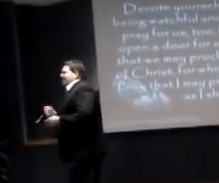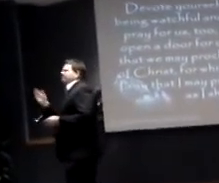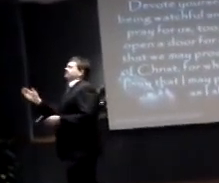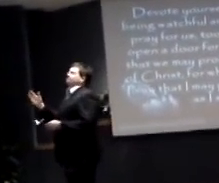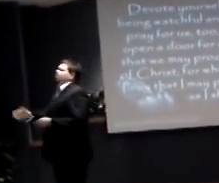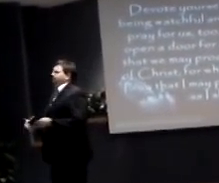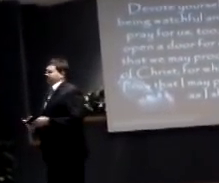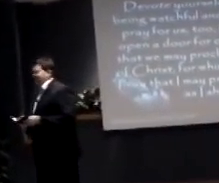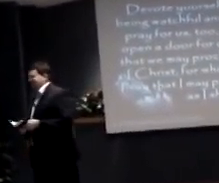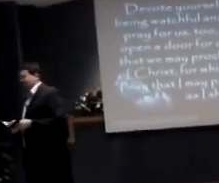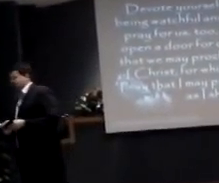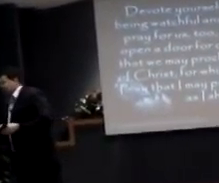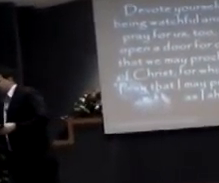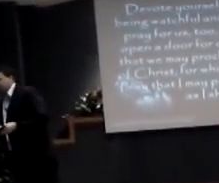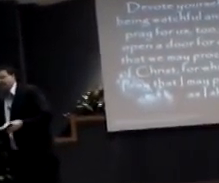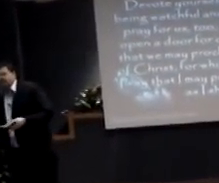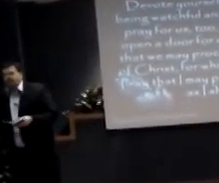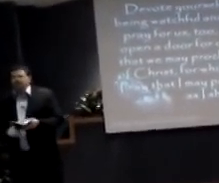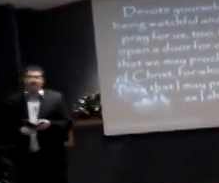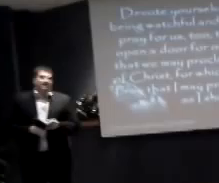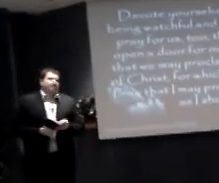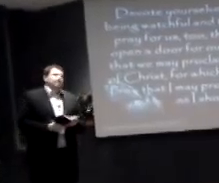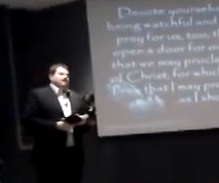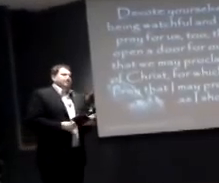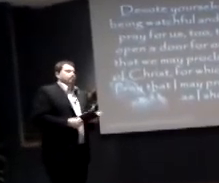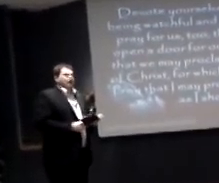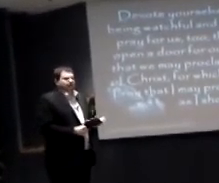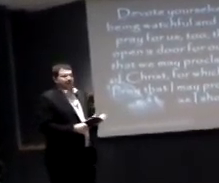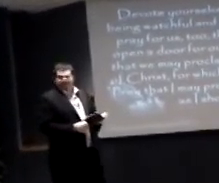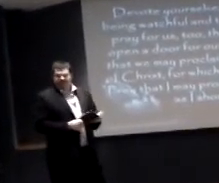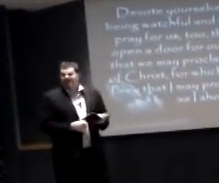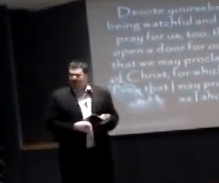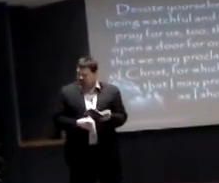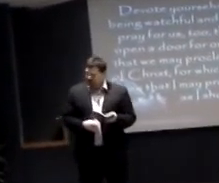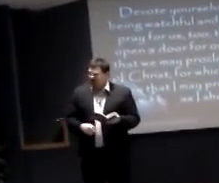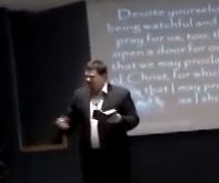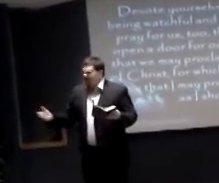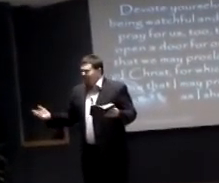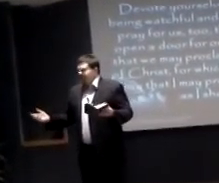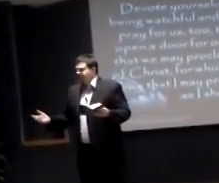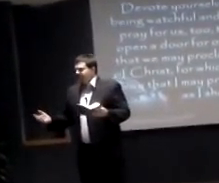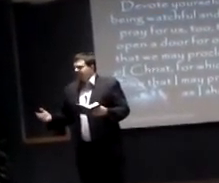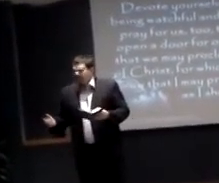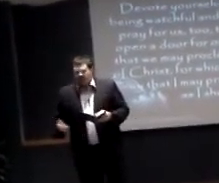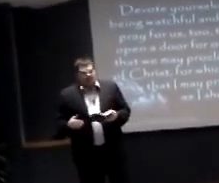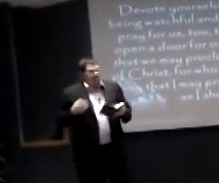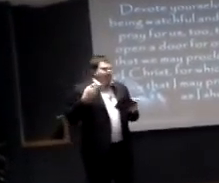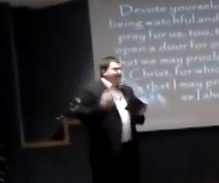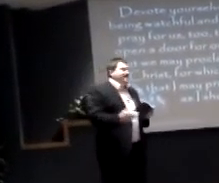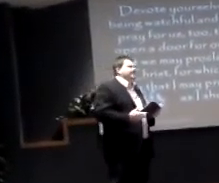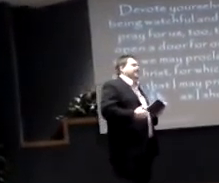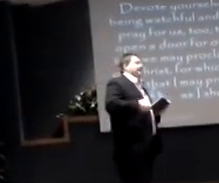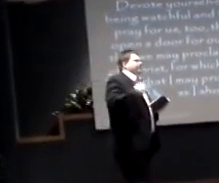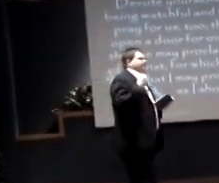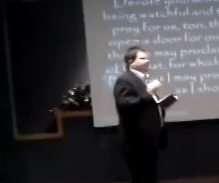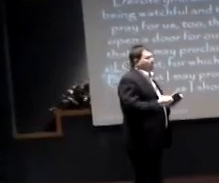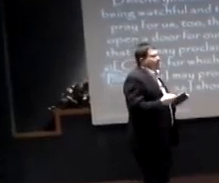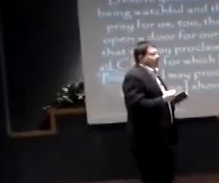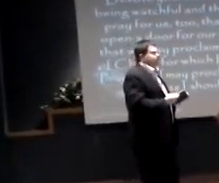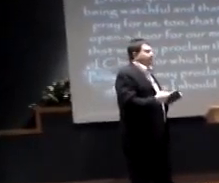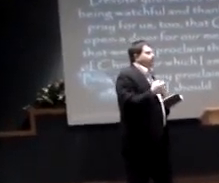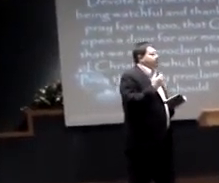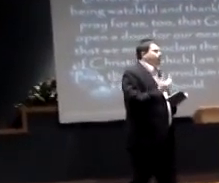whatever it is, I mean, every single one of us has issues. We talked last week about how, you know, conflict is inevitable, is it not? But bathing that